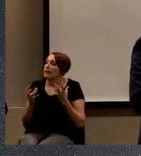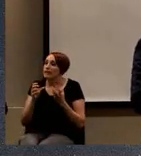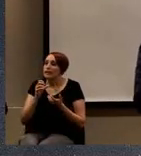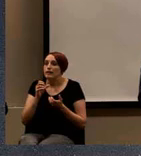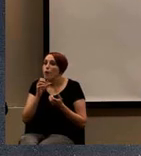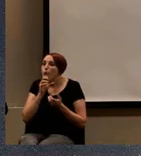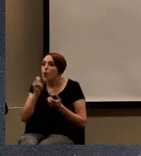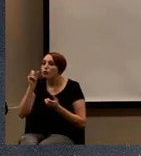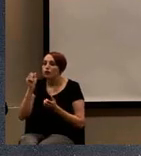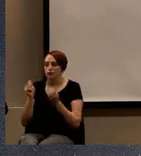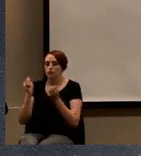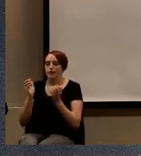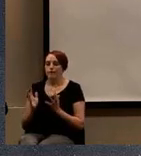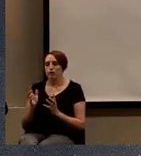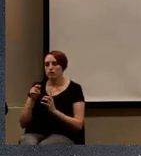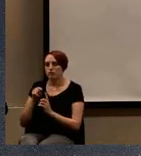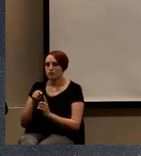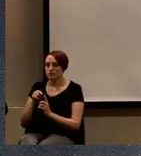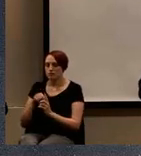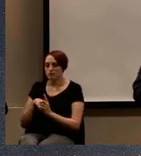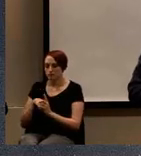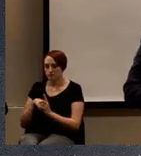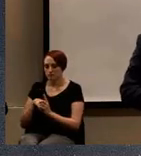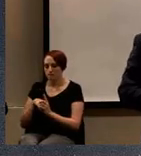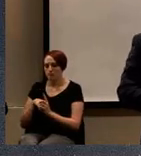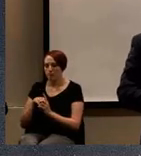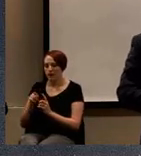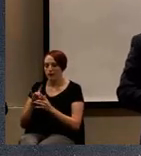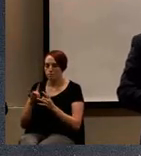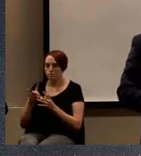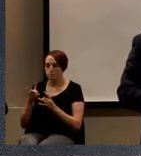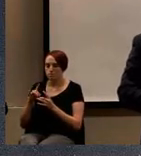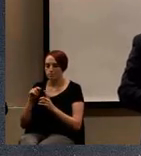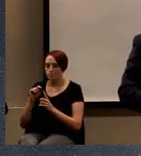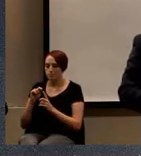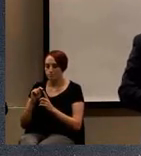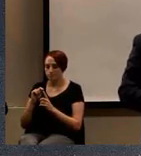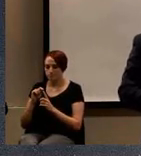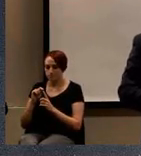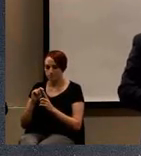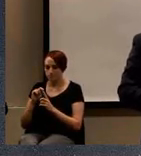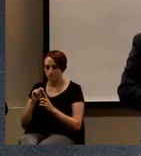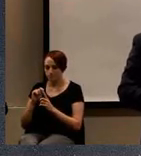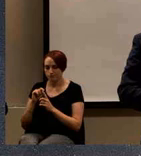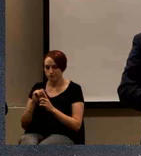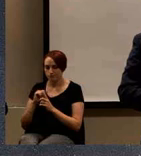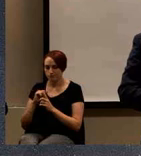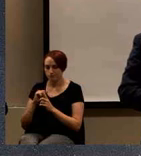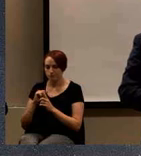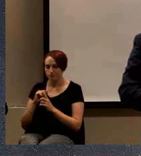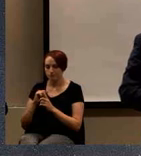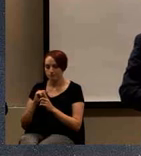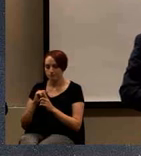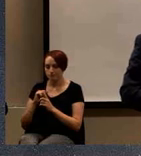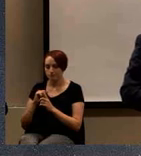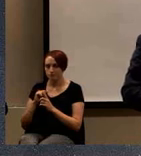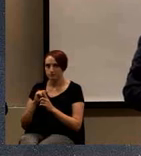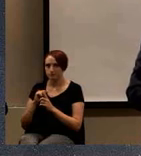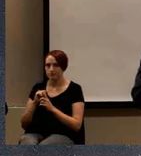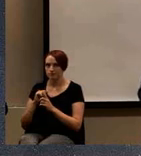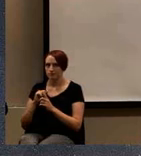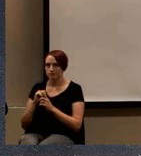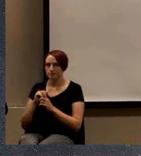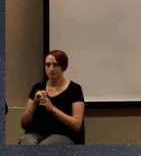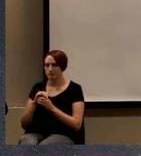during this study spoke about